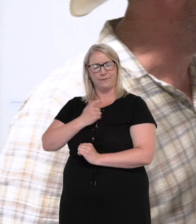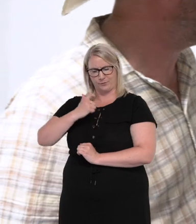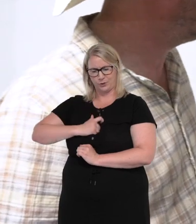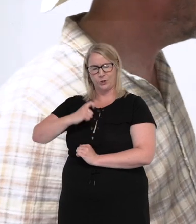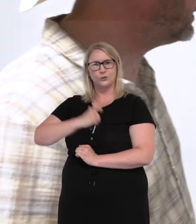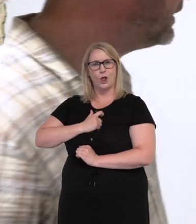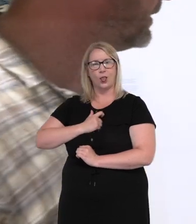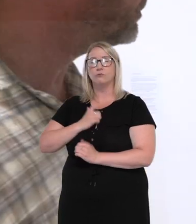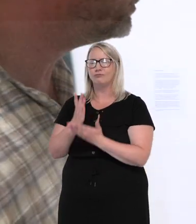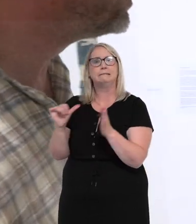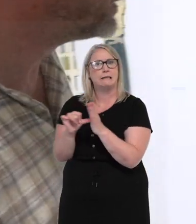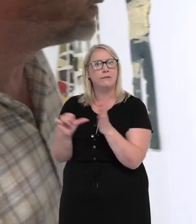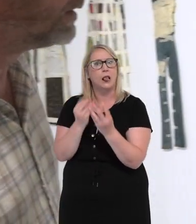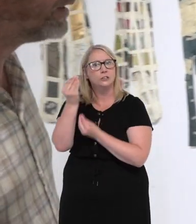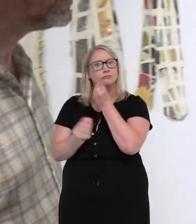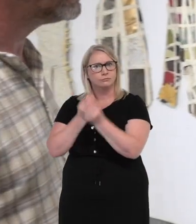describe,